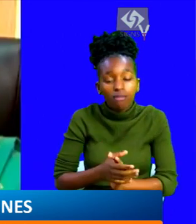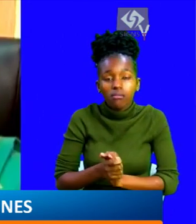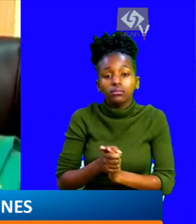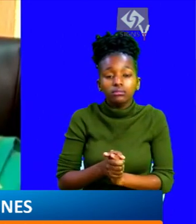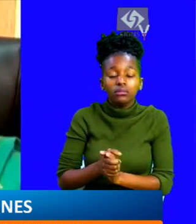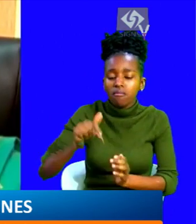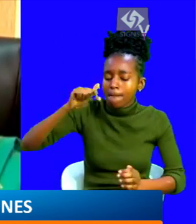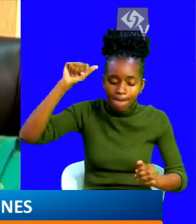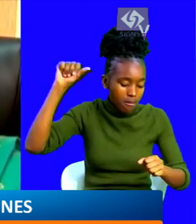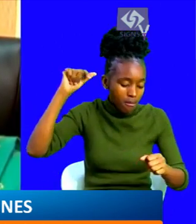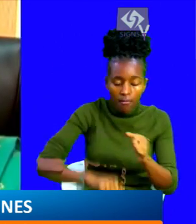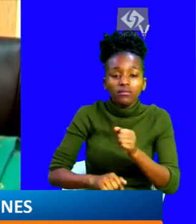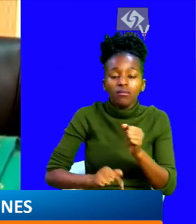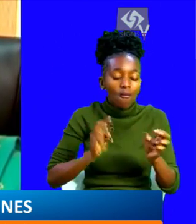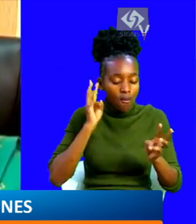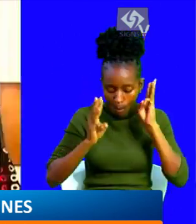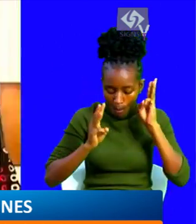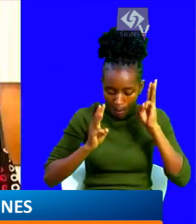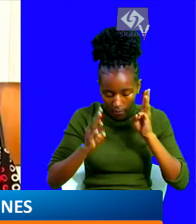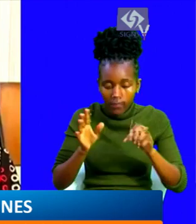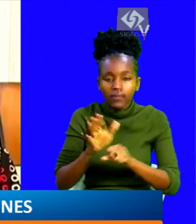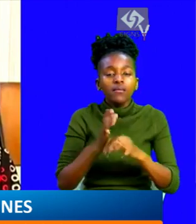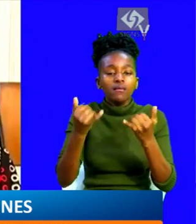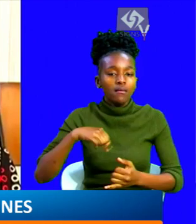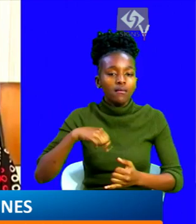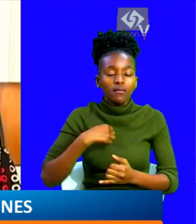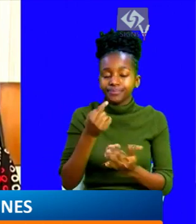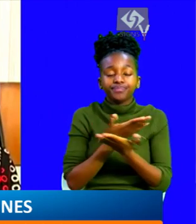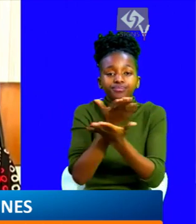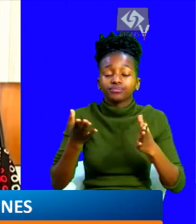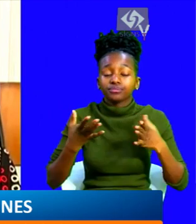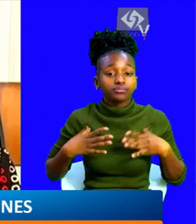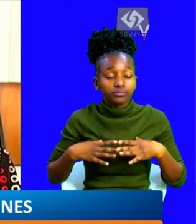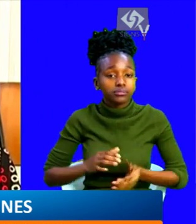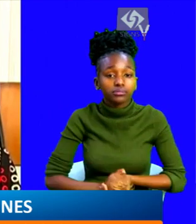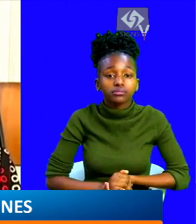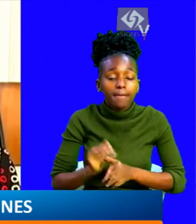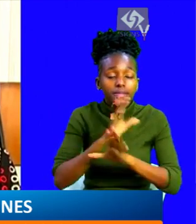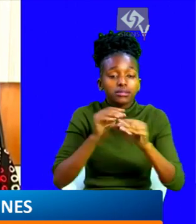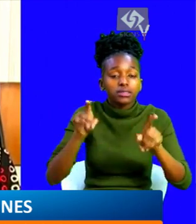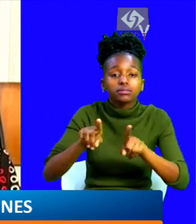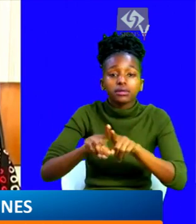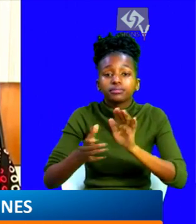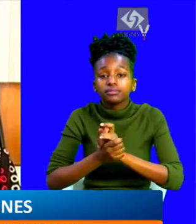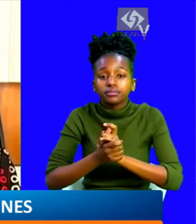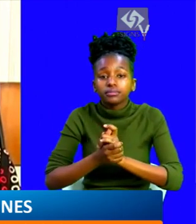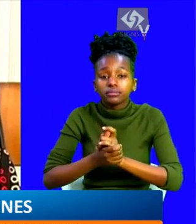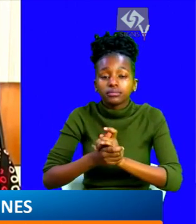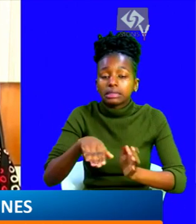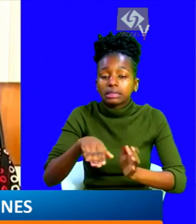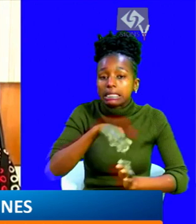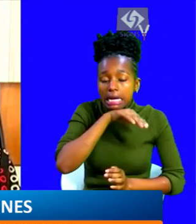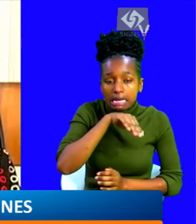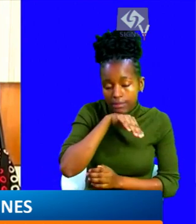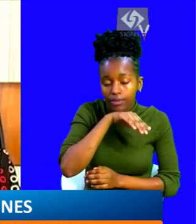protest. The religious leaders ask Raila Odinga to call off anti-government protests. Religious